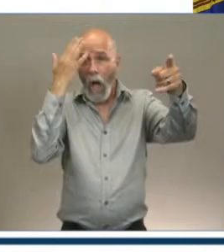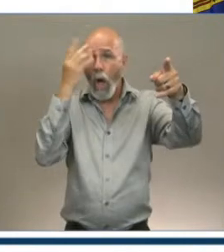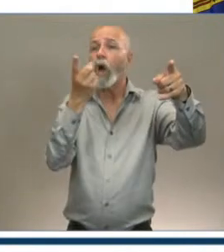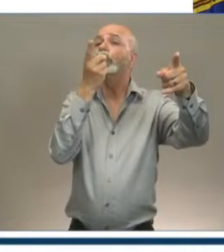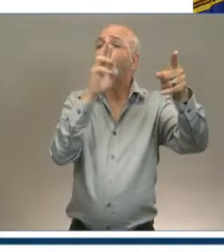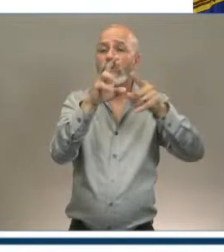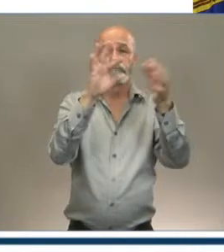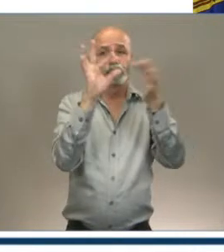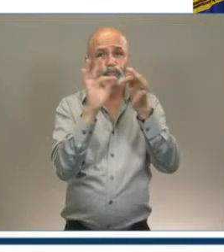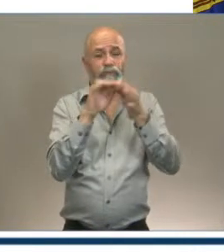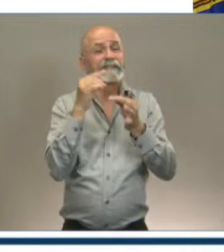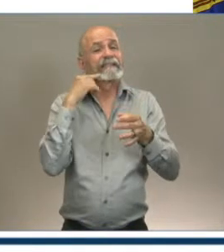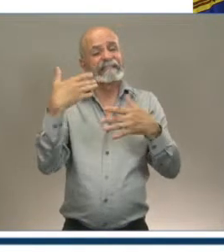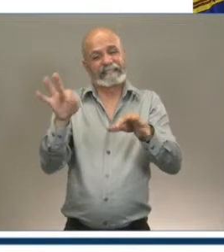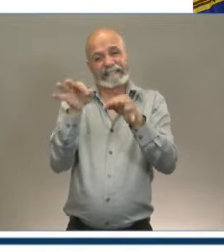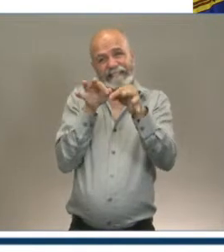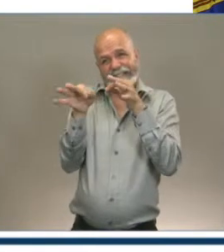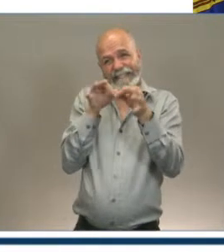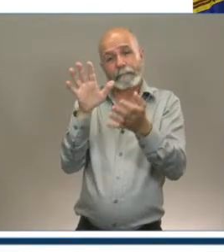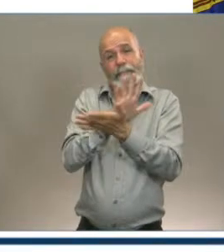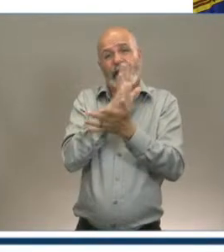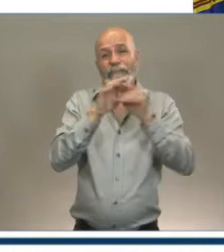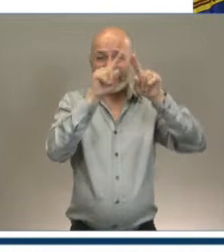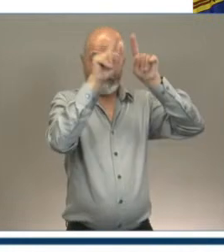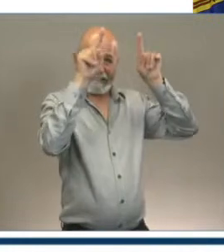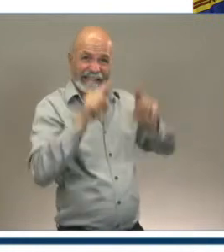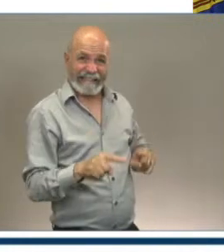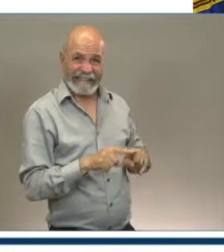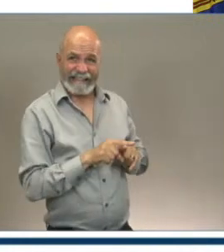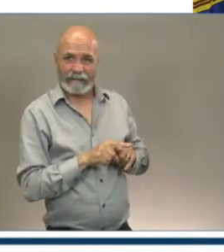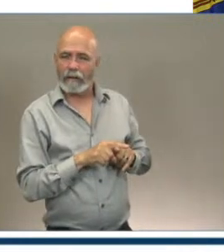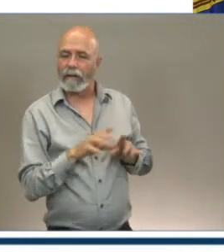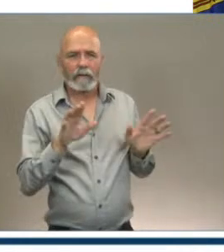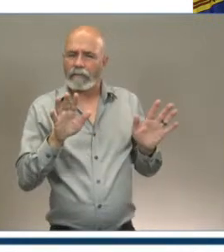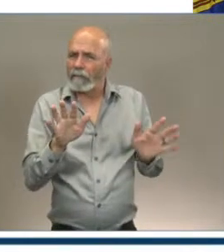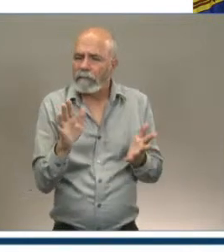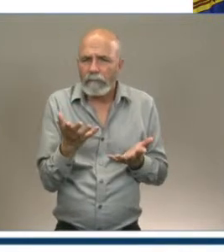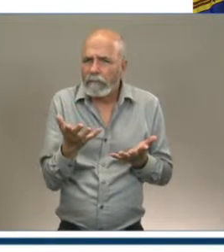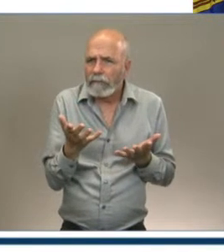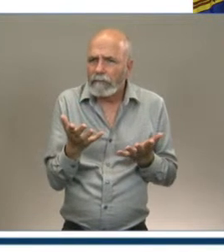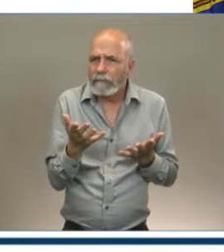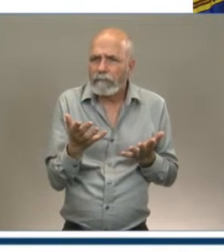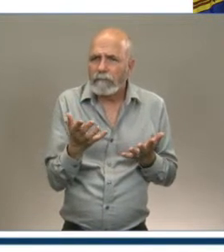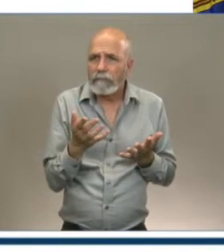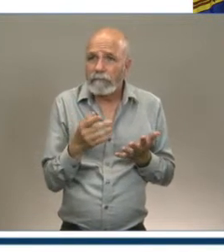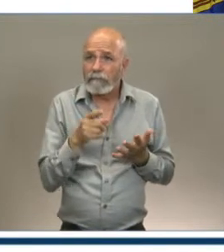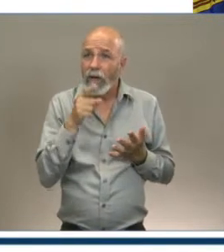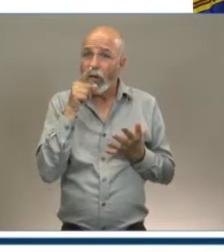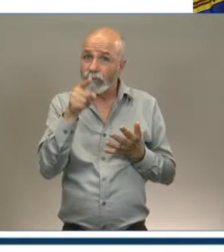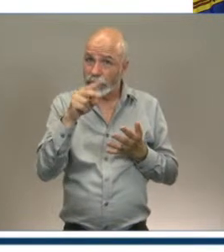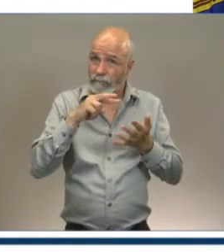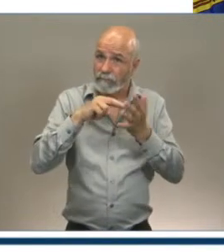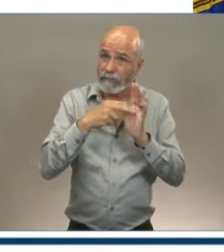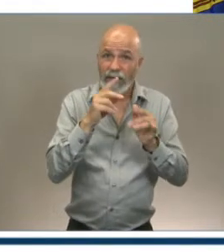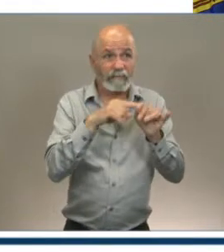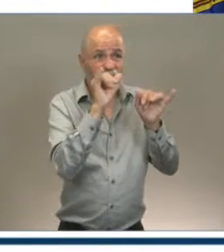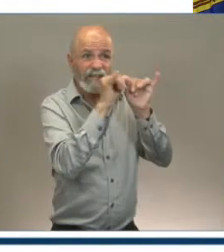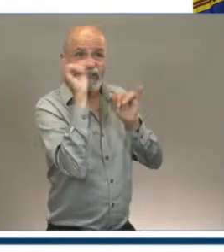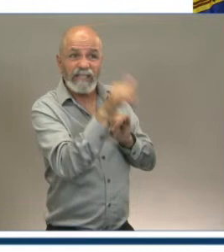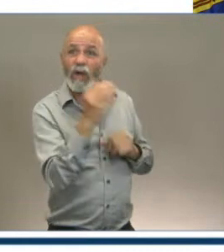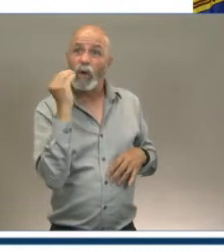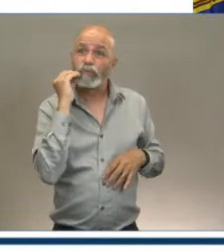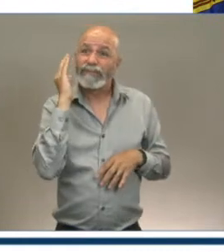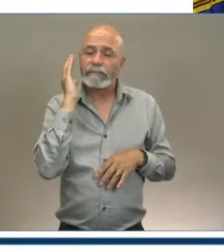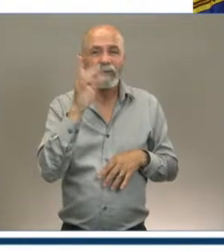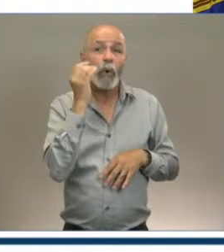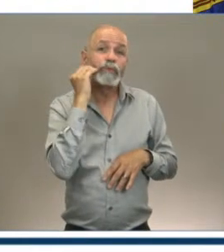documentation a moment ago, so this probably dips into that. But our question is the fact that they were detained in a hotel, is that